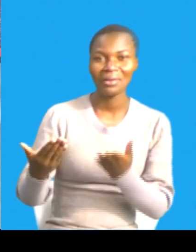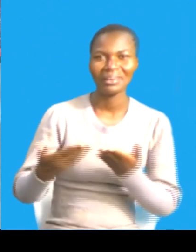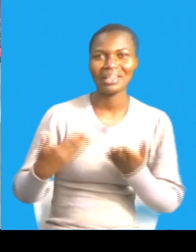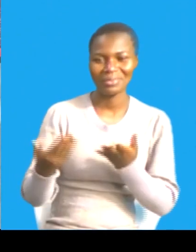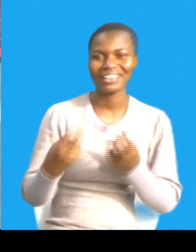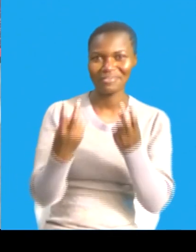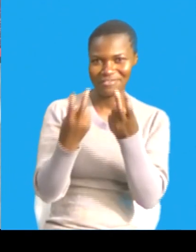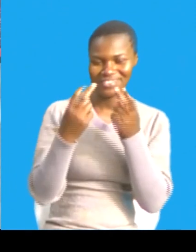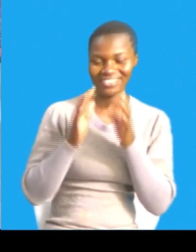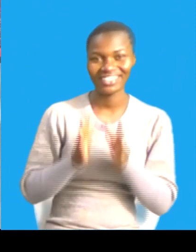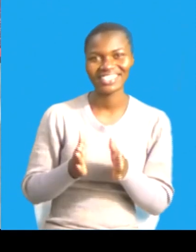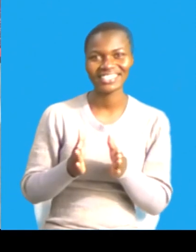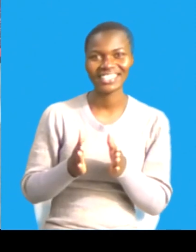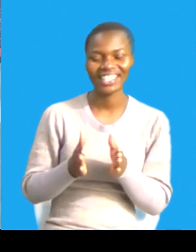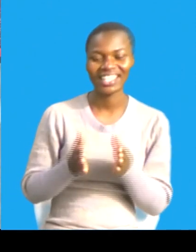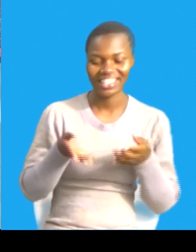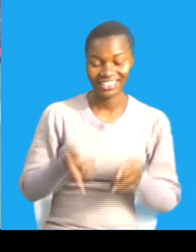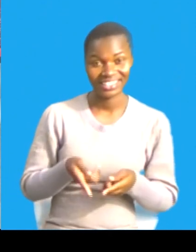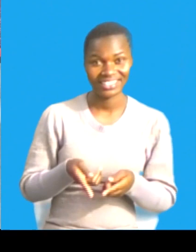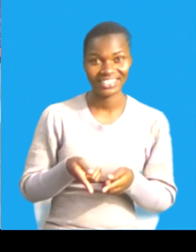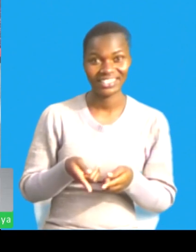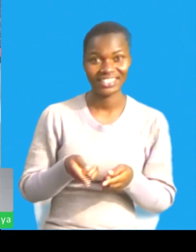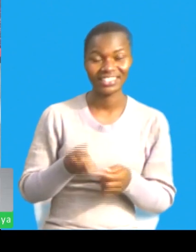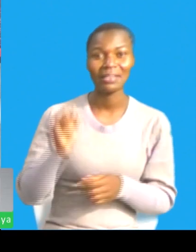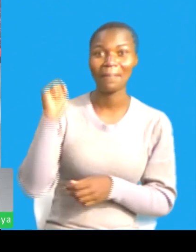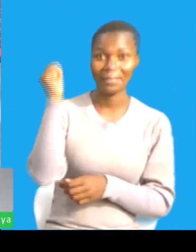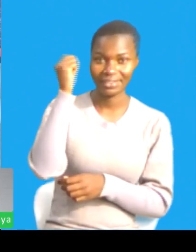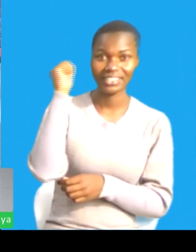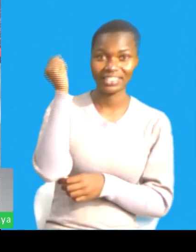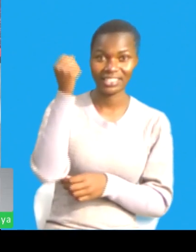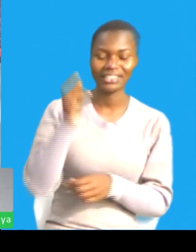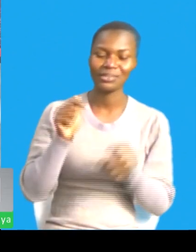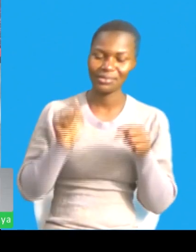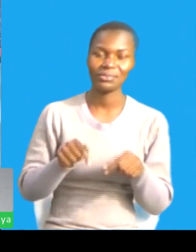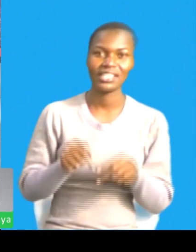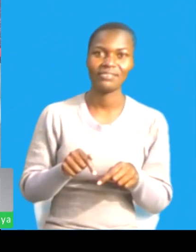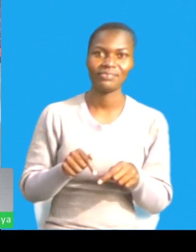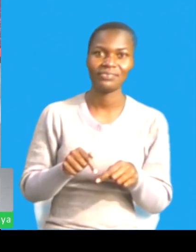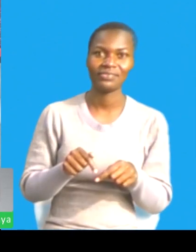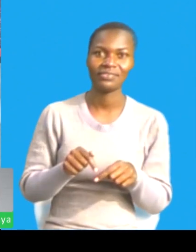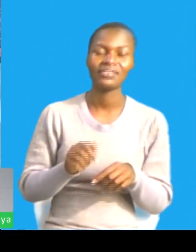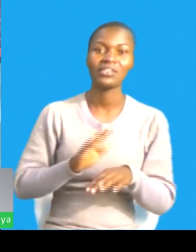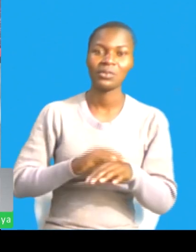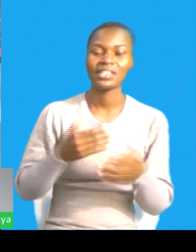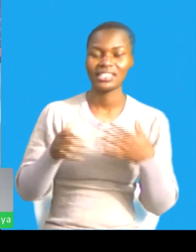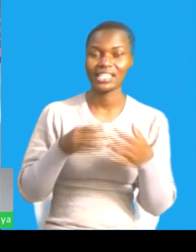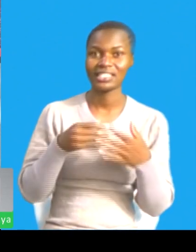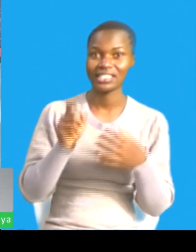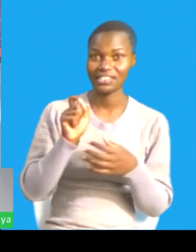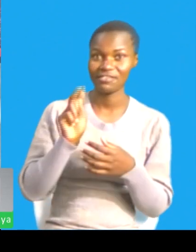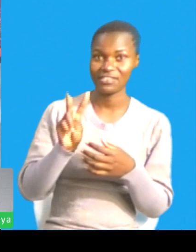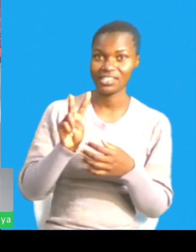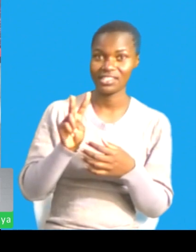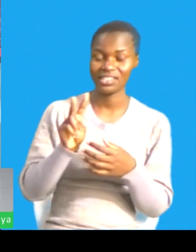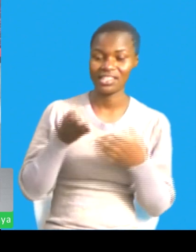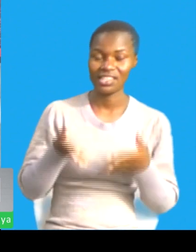Welcome viewers, this is Politics Today on Science TV.